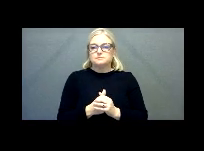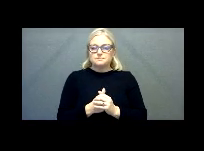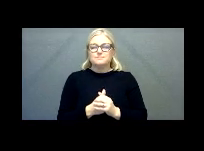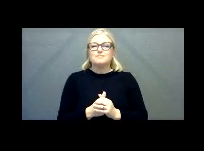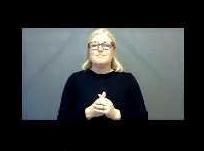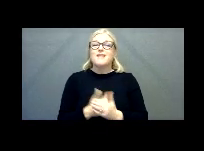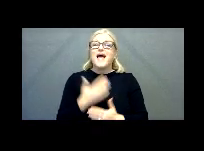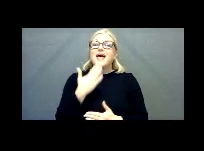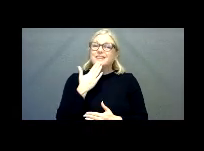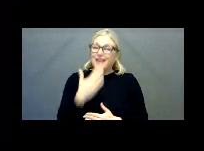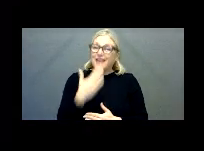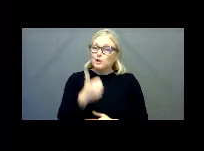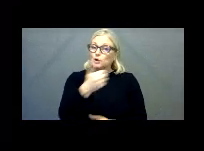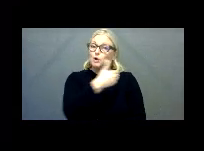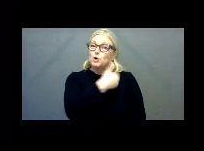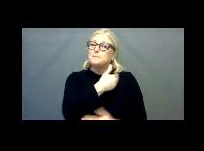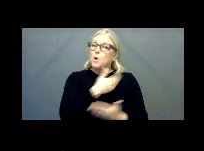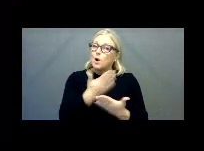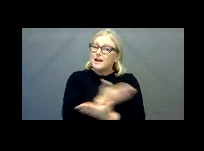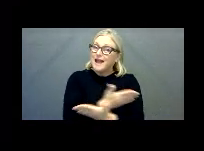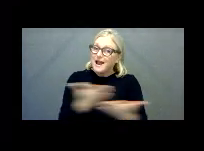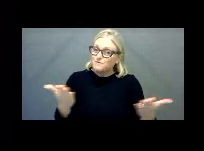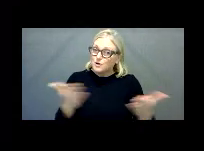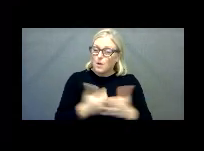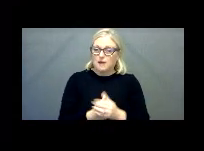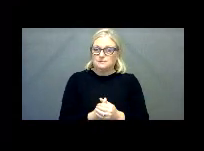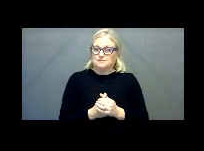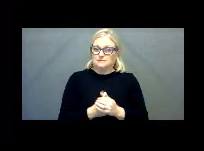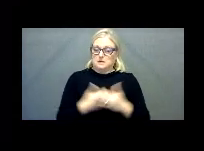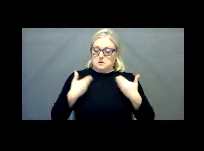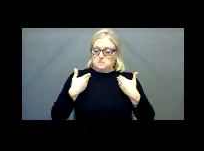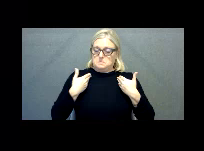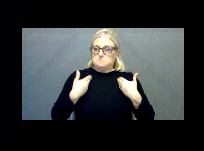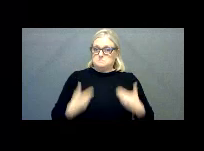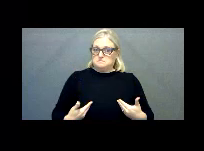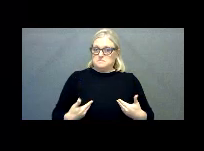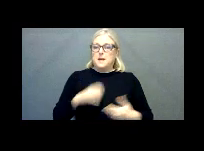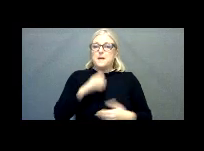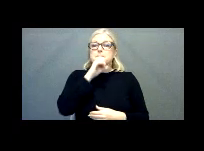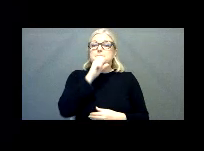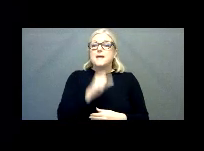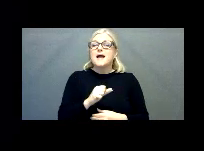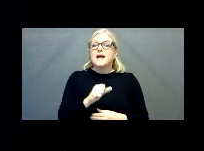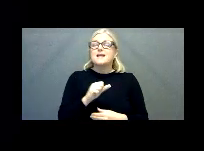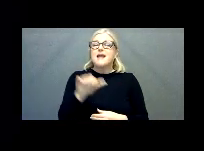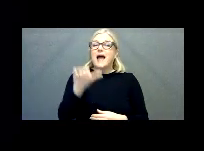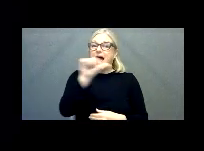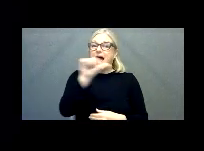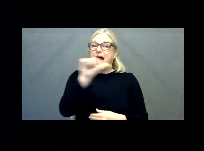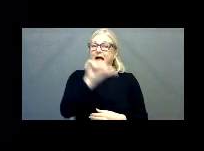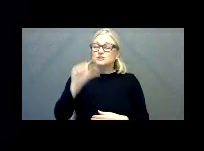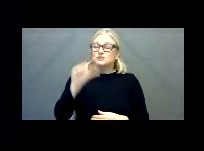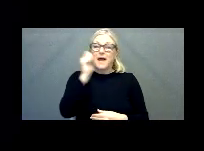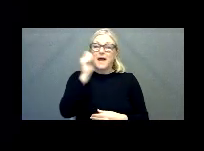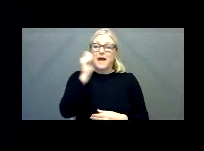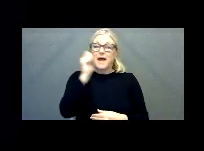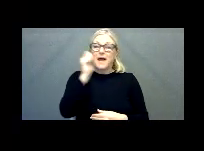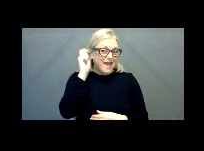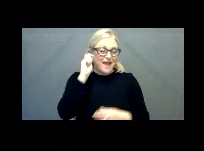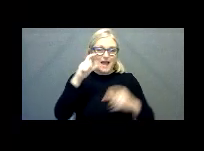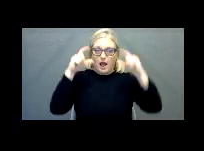everyone. I'm Gang Chen. I'm a middle-aged East Asian man with black hair and glasses, wearing a dark